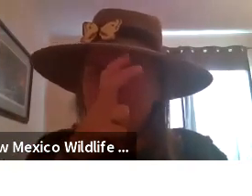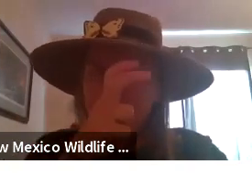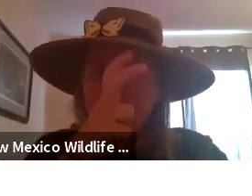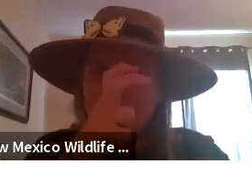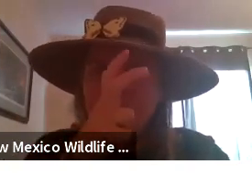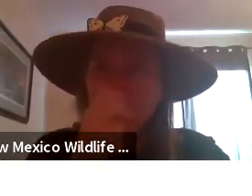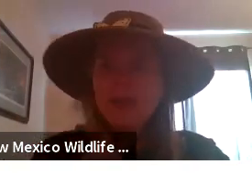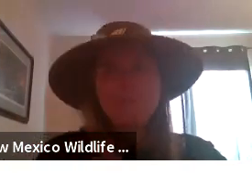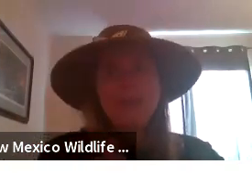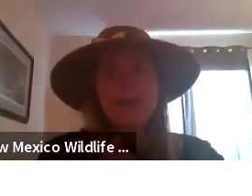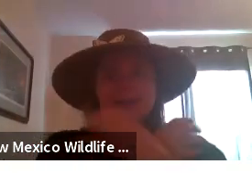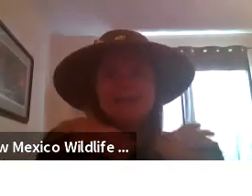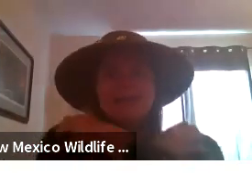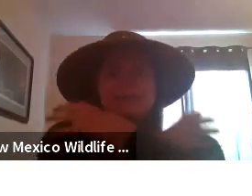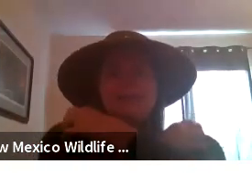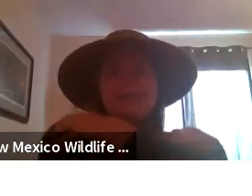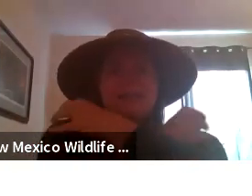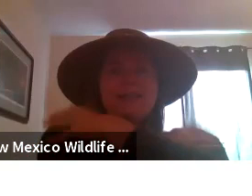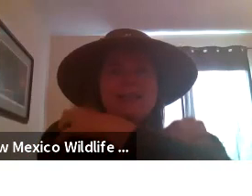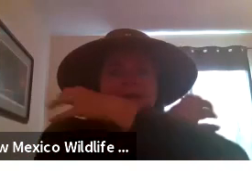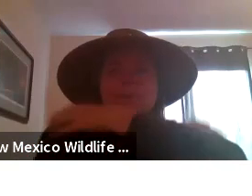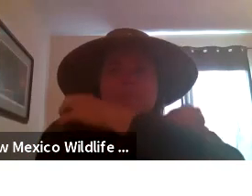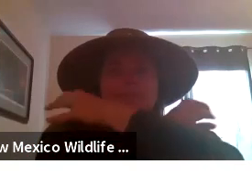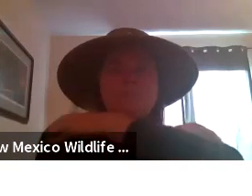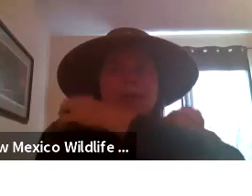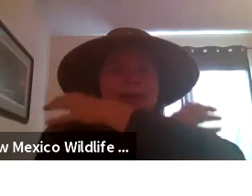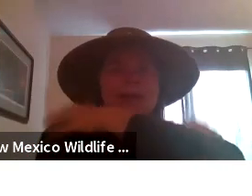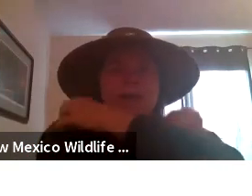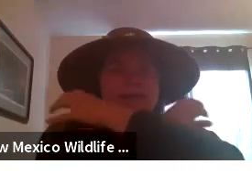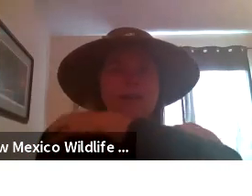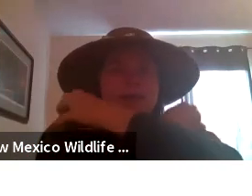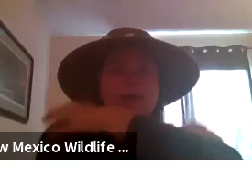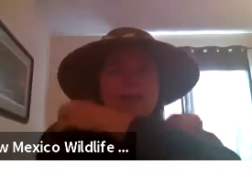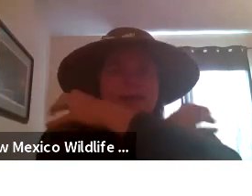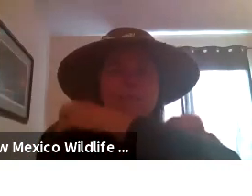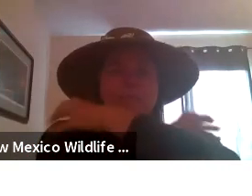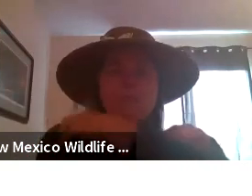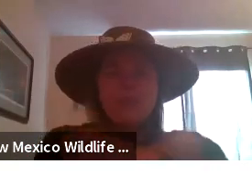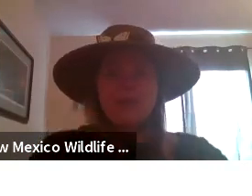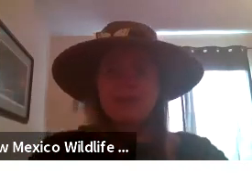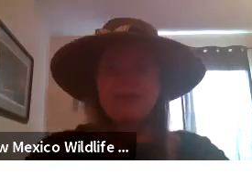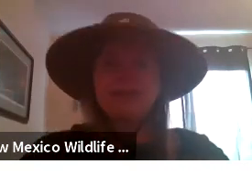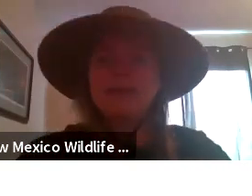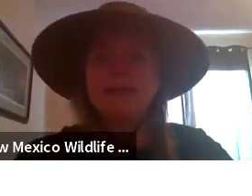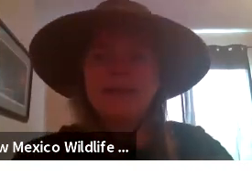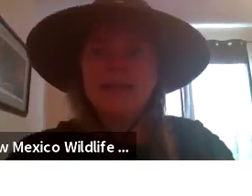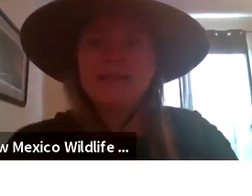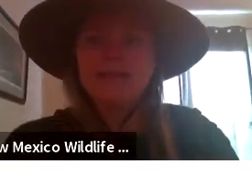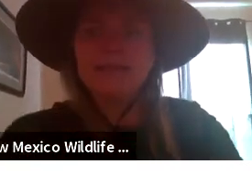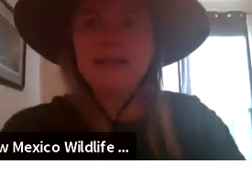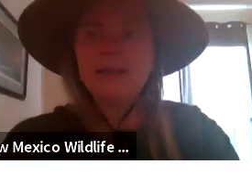wiggle. Bug. Bear is like this. Bear. Bear.